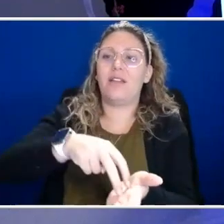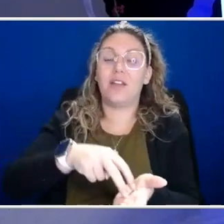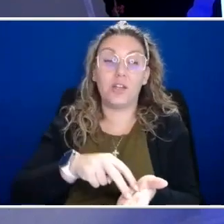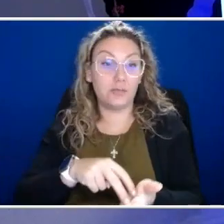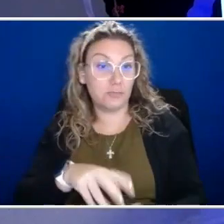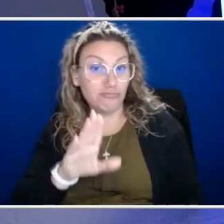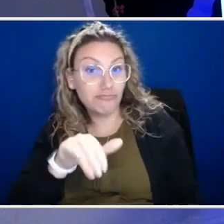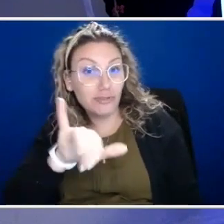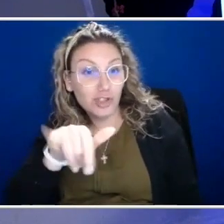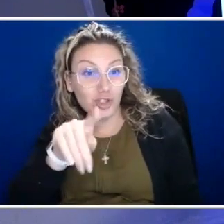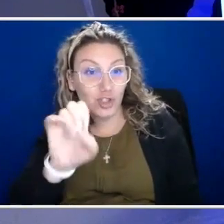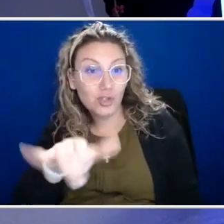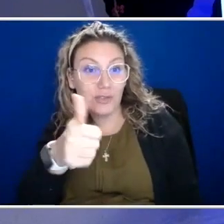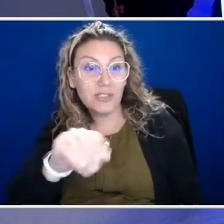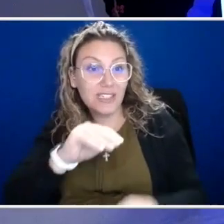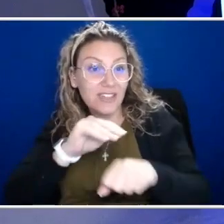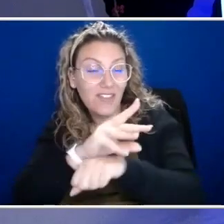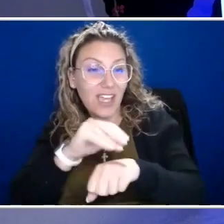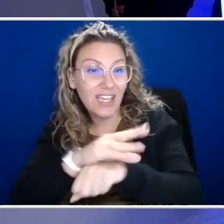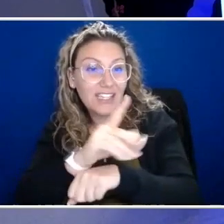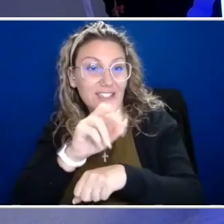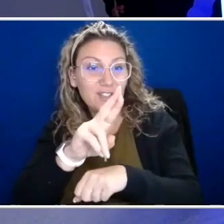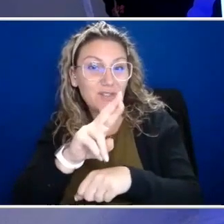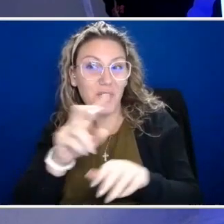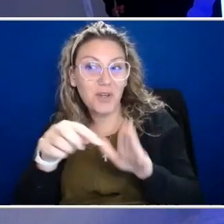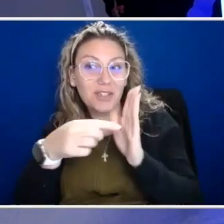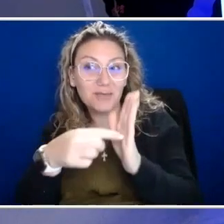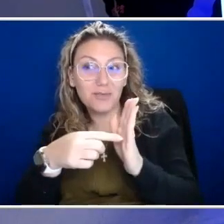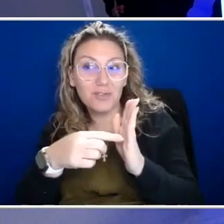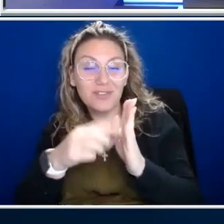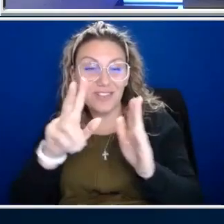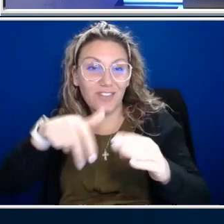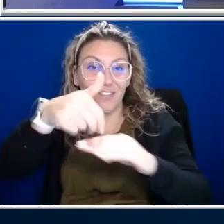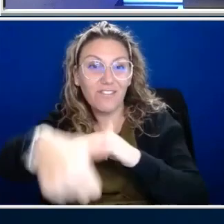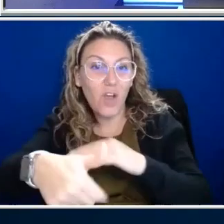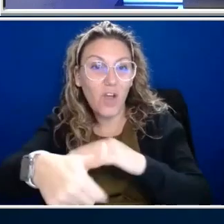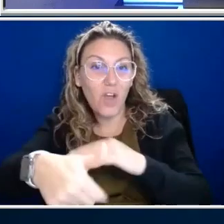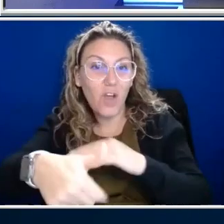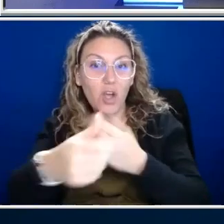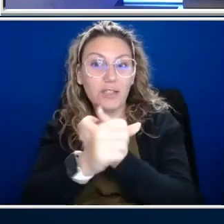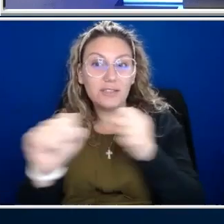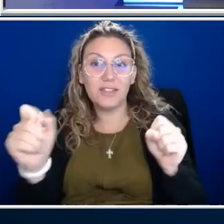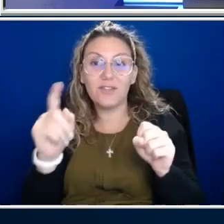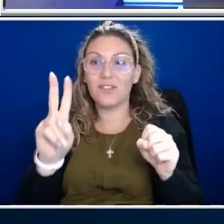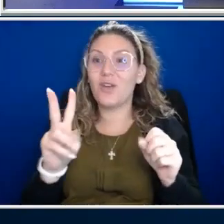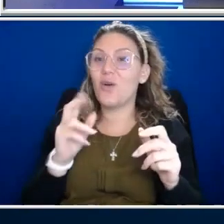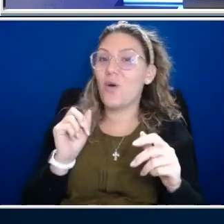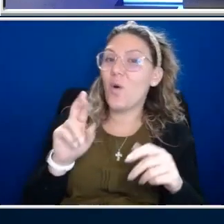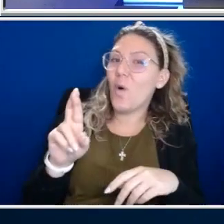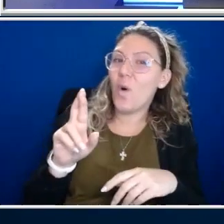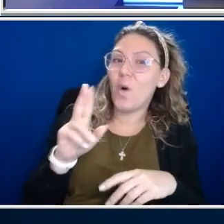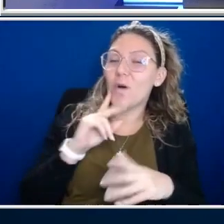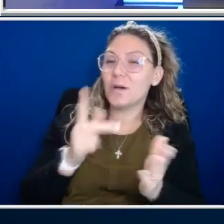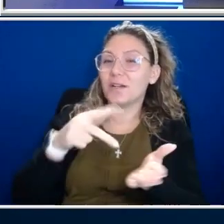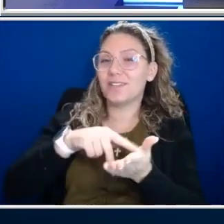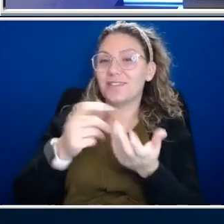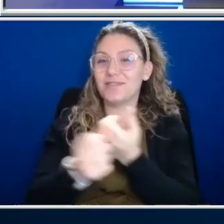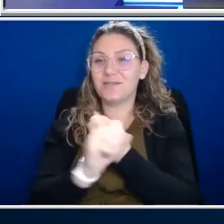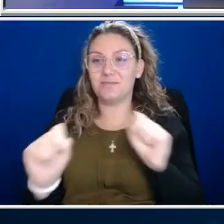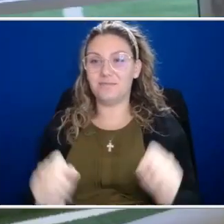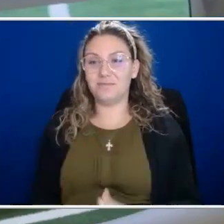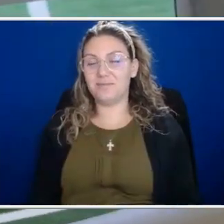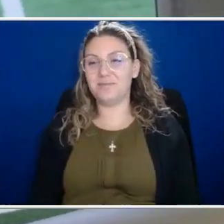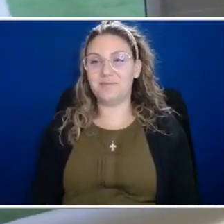on that? Any demo on how to fall safely or get up safely? How to fall safely or get up safely? That's a good